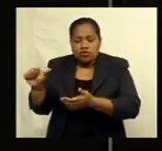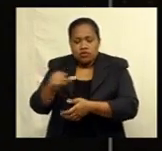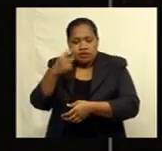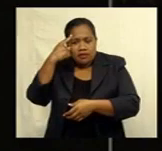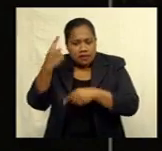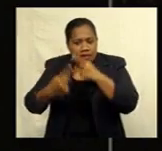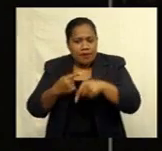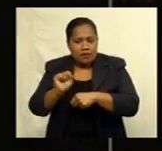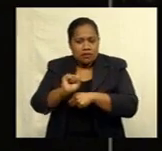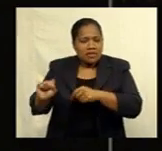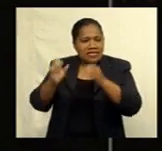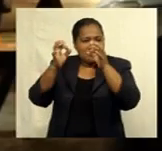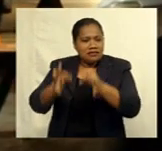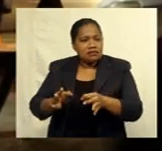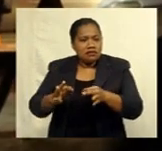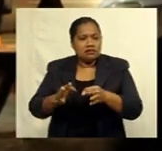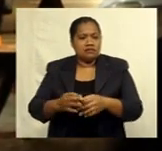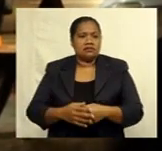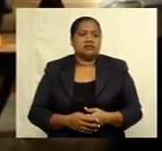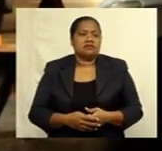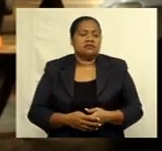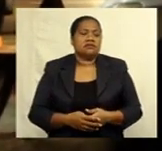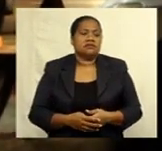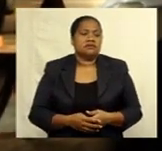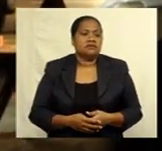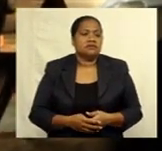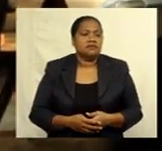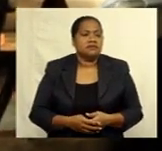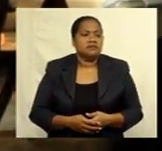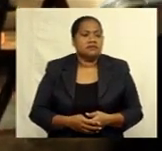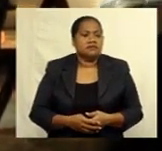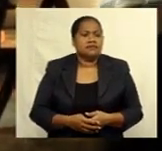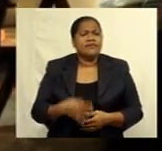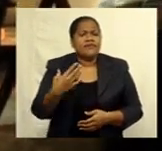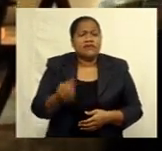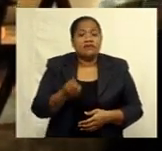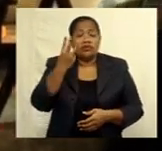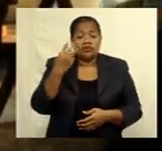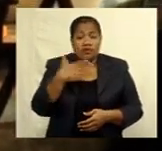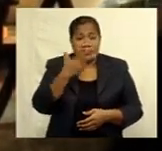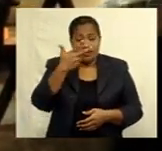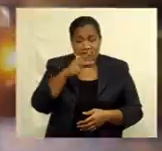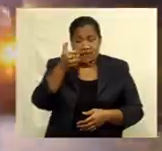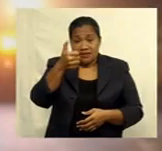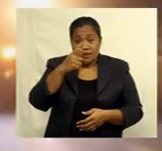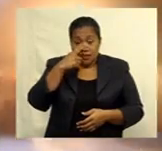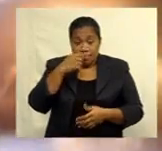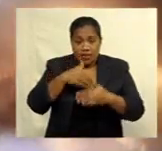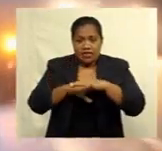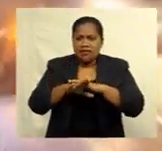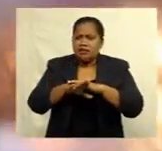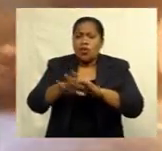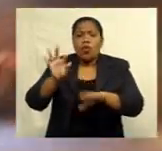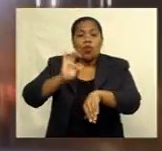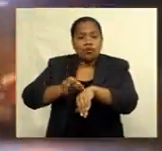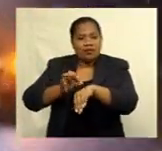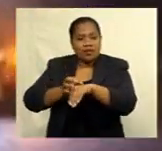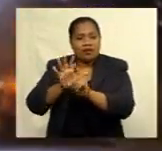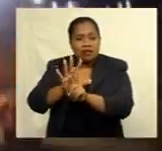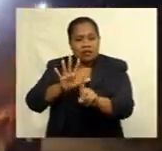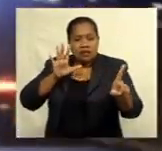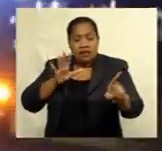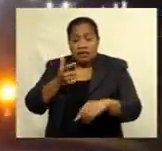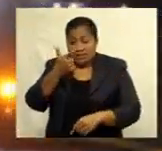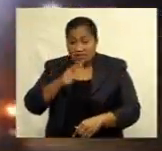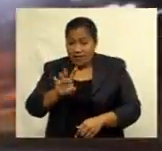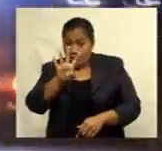their decisions on others. There are currently 386 people in hospital isolation and 74 of